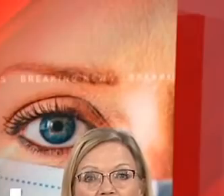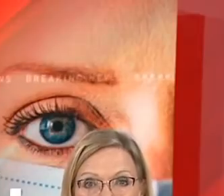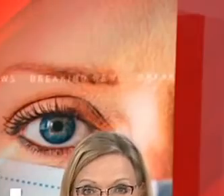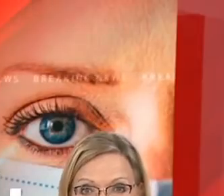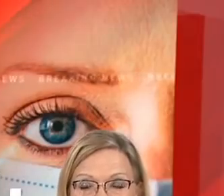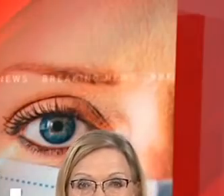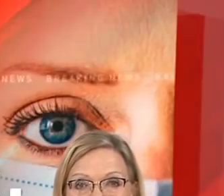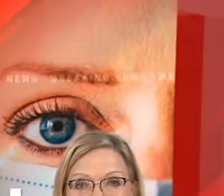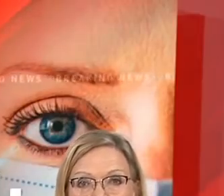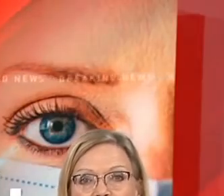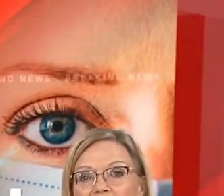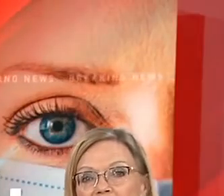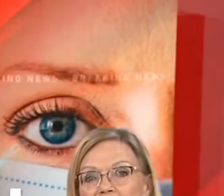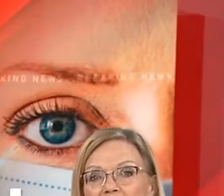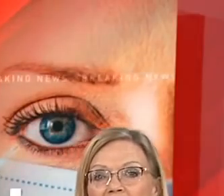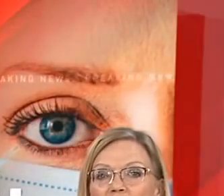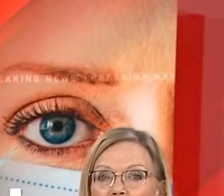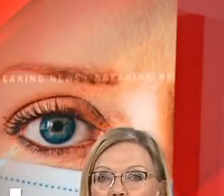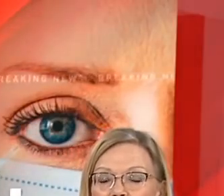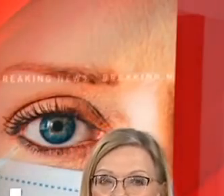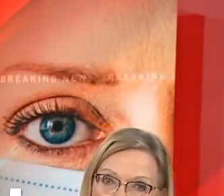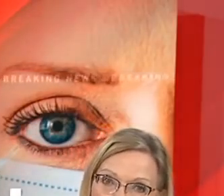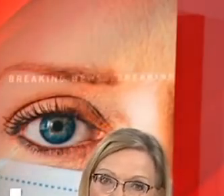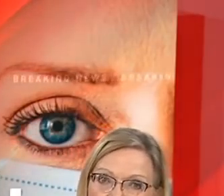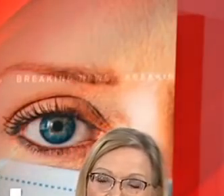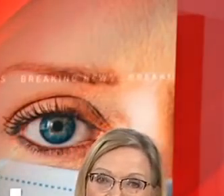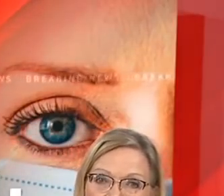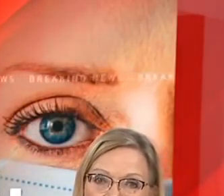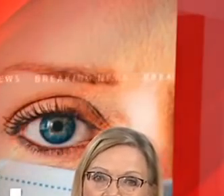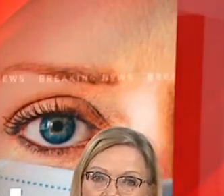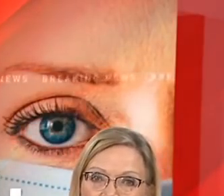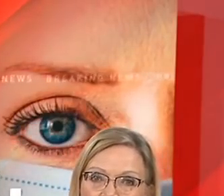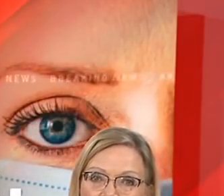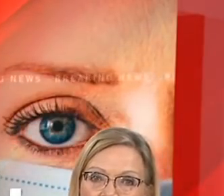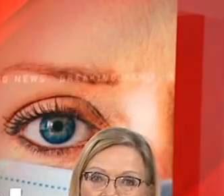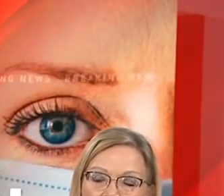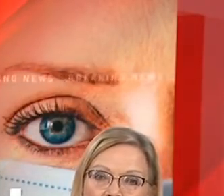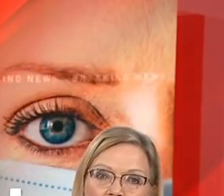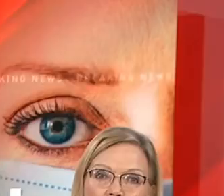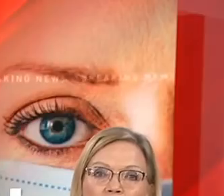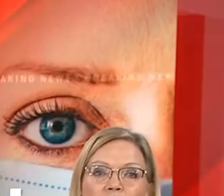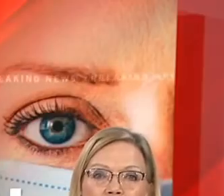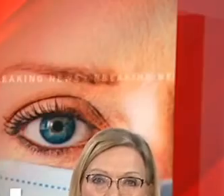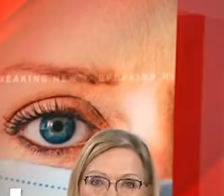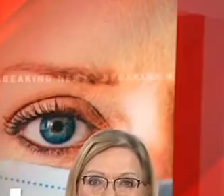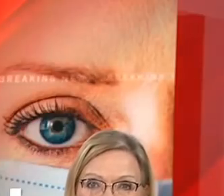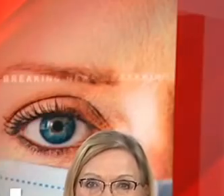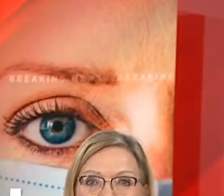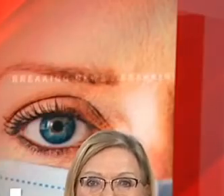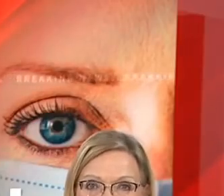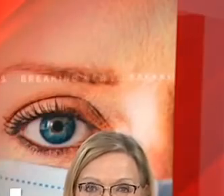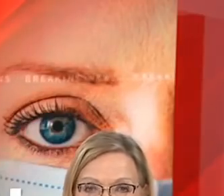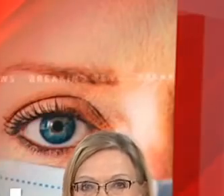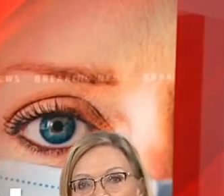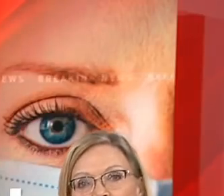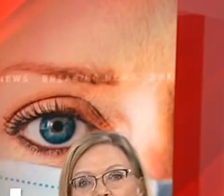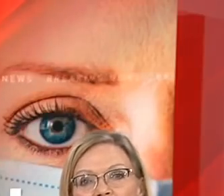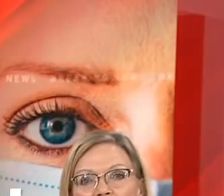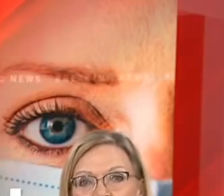5,579 hospitalizations, 68 more than Monday, and for the first time, more than 2,000